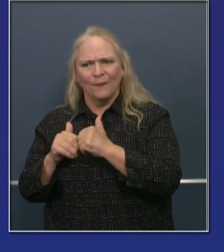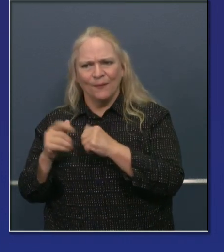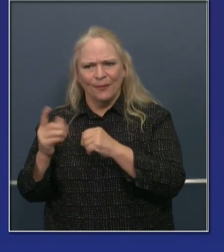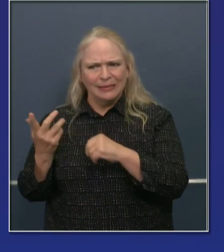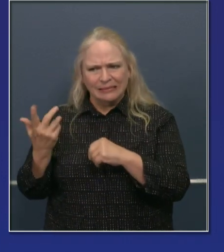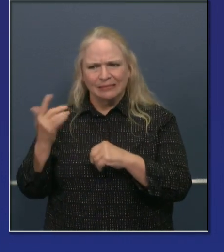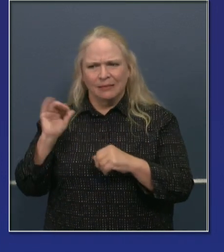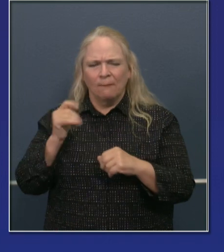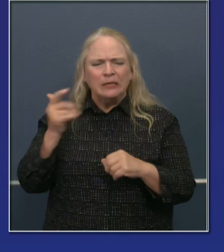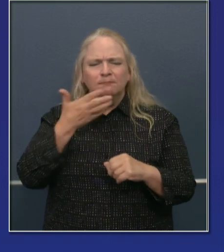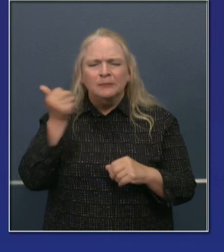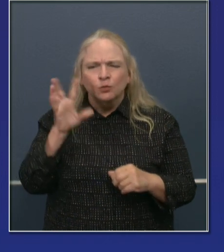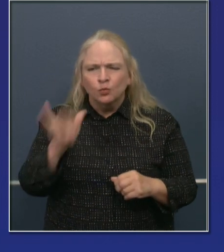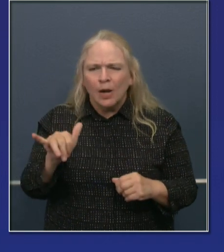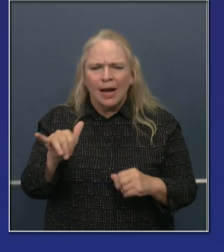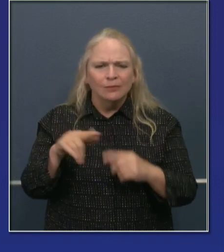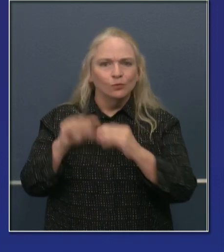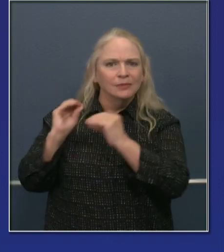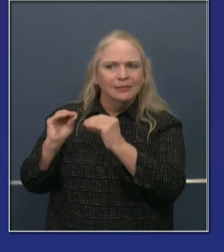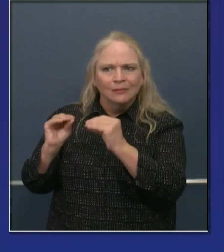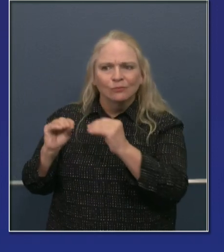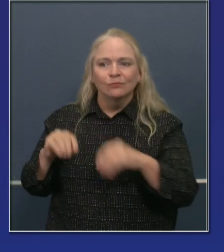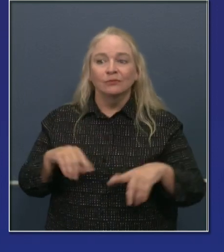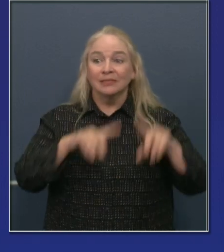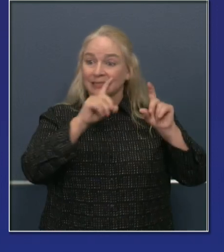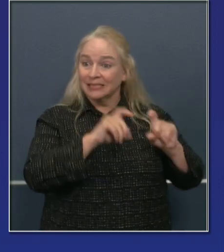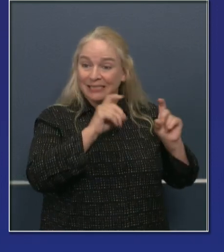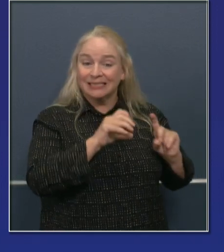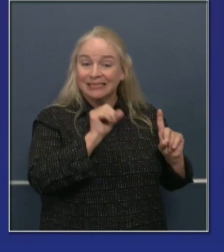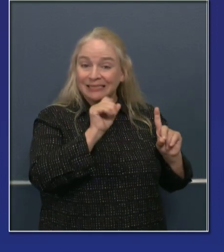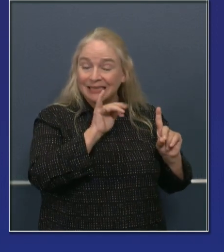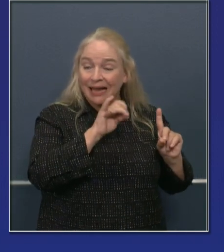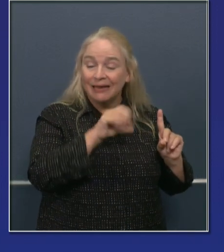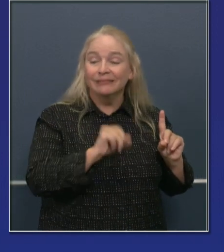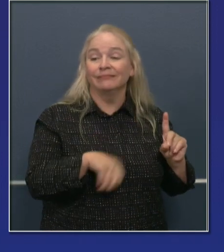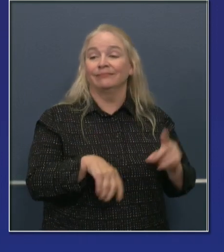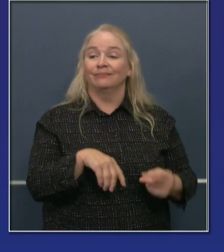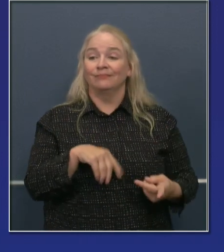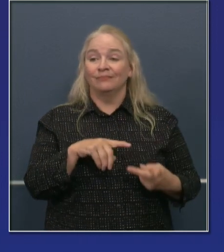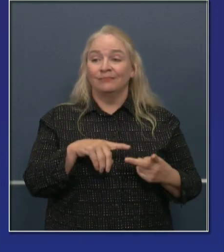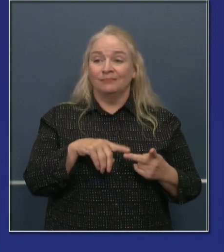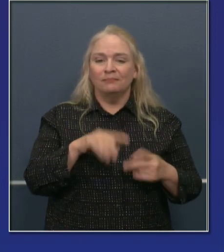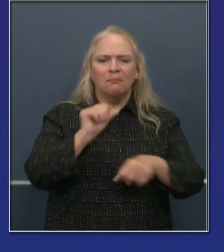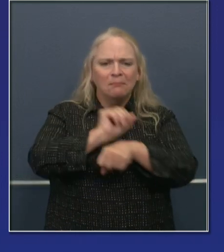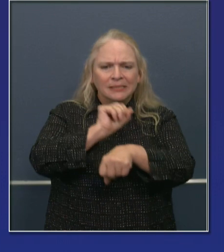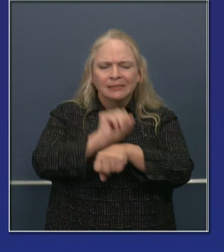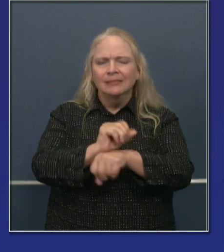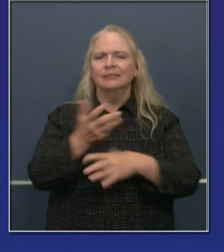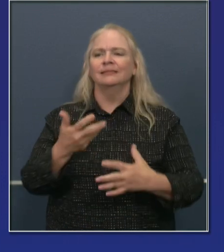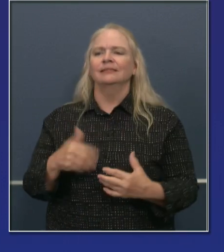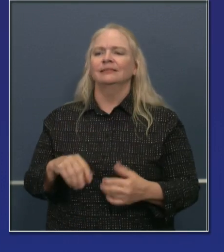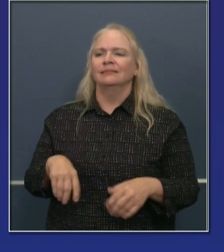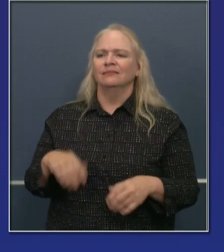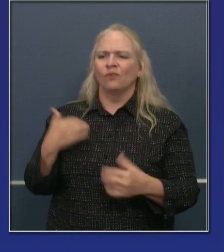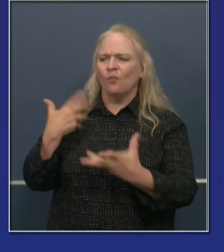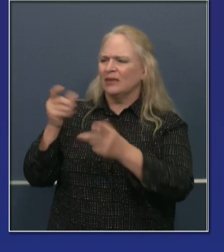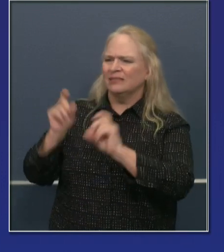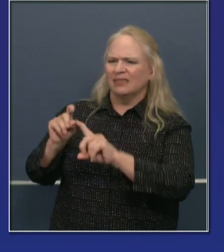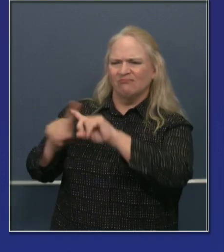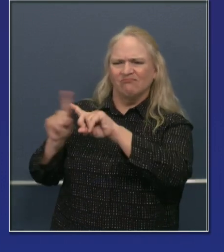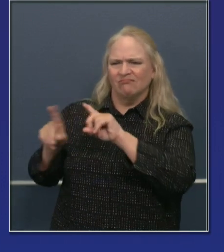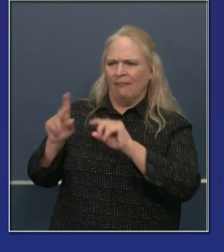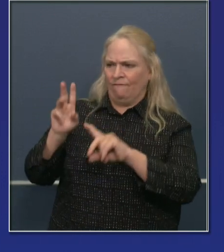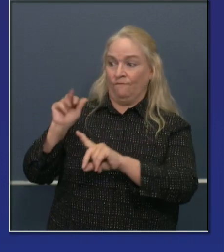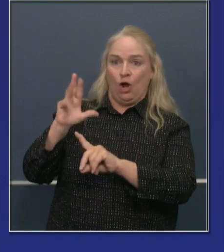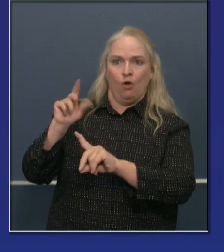effective way our testing sites in terms of testing deserts, diverse communities, vulnerable populations, but